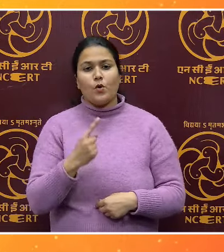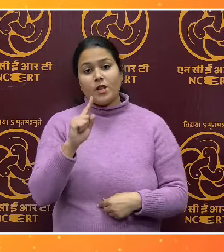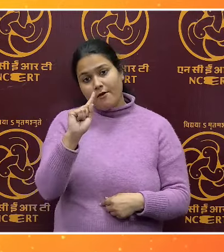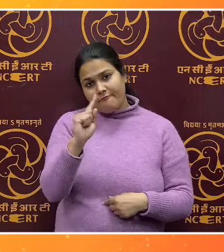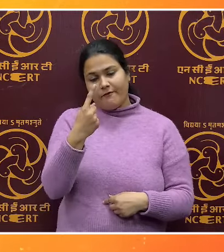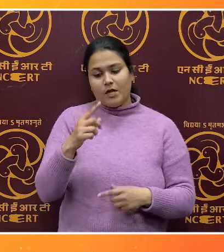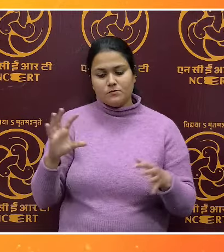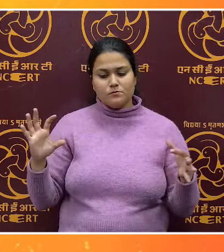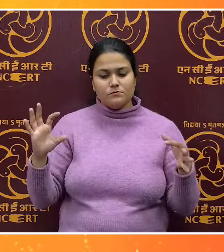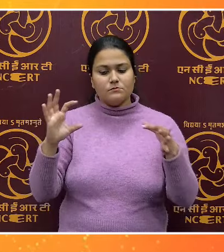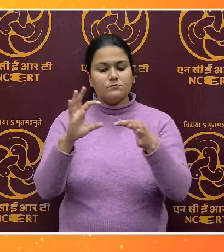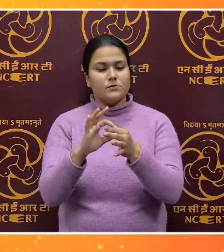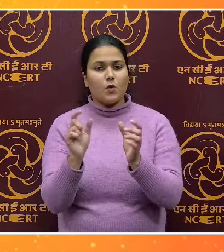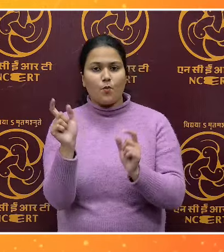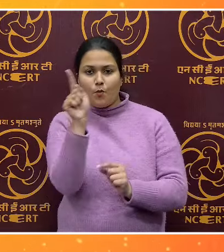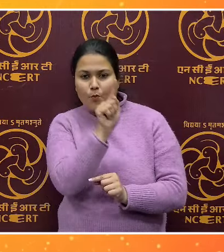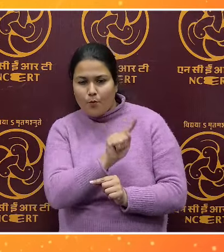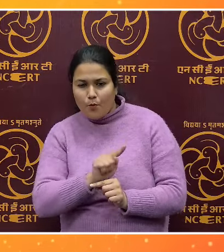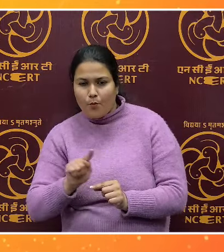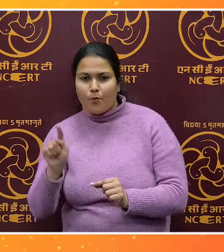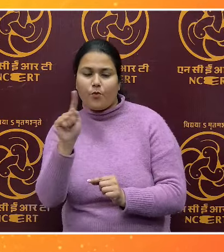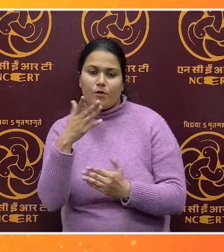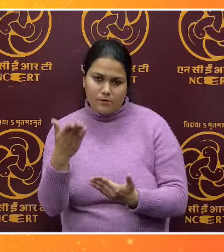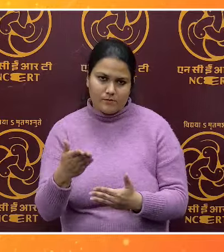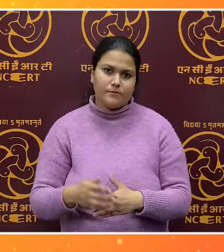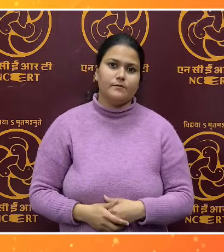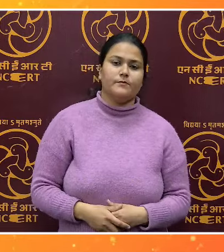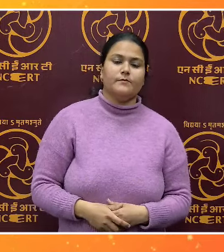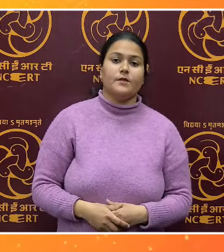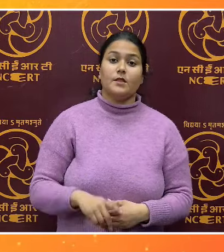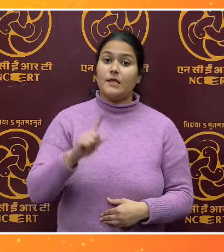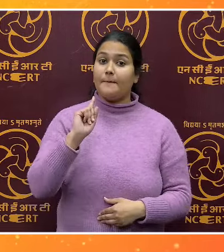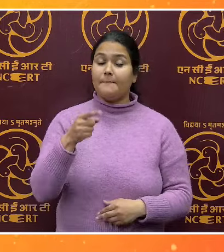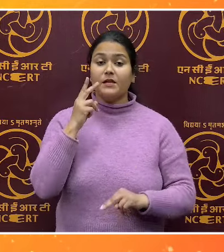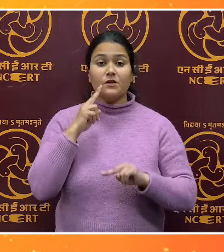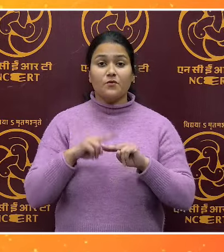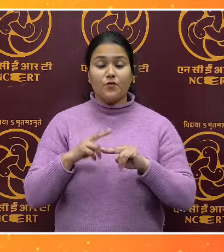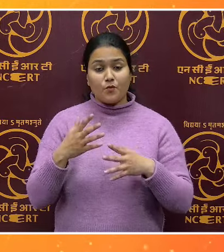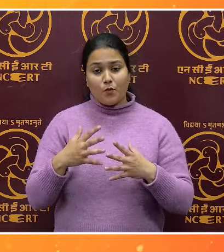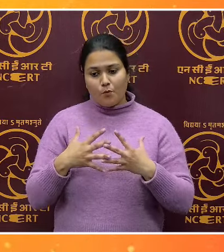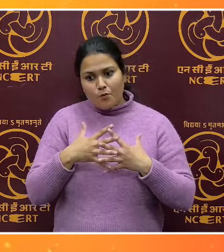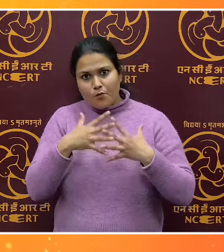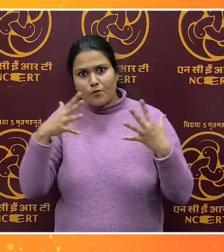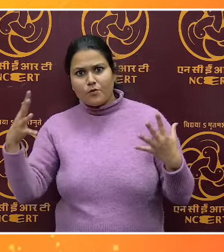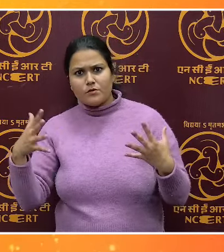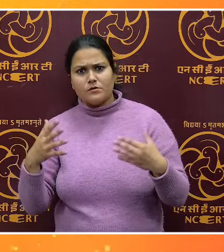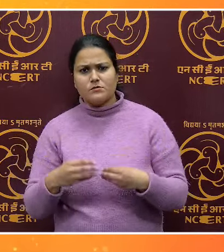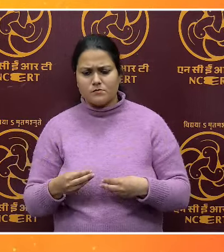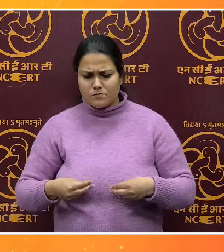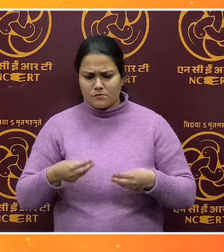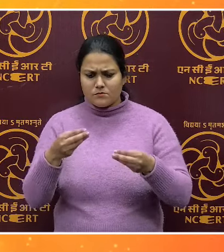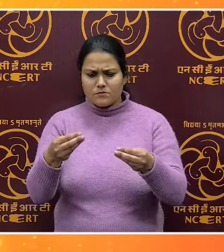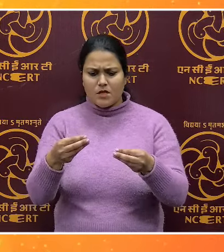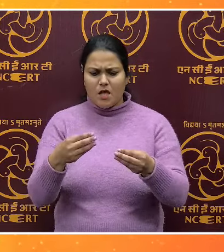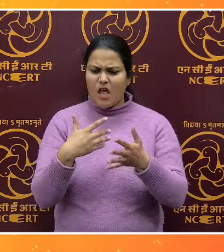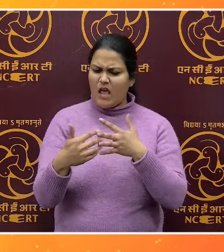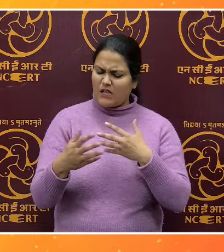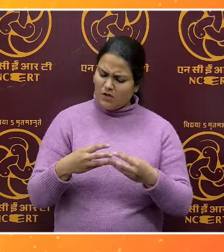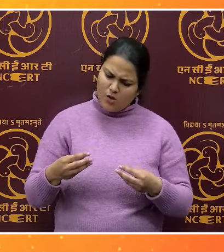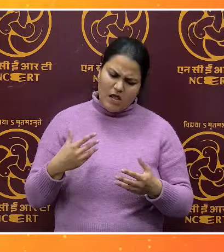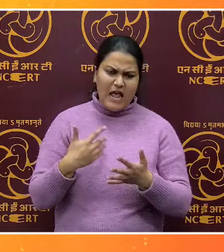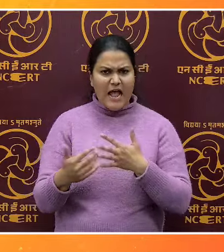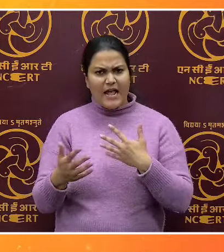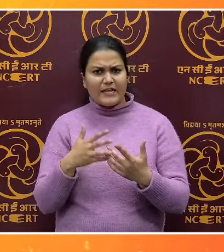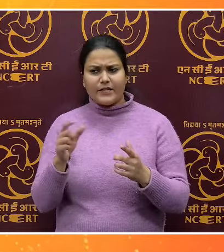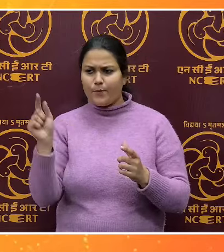only 1 atom will bond to the metal, but it having the capacity to donate from any of the atom, both